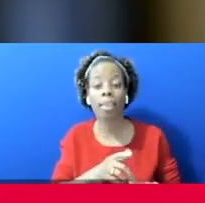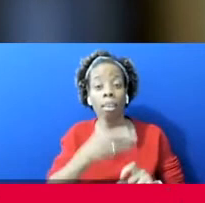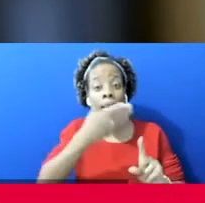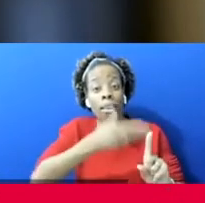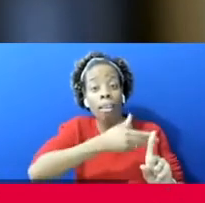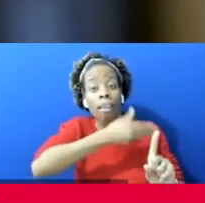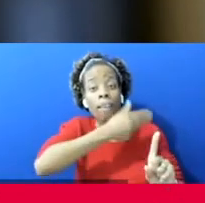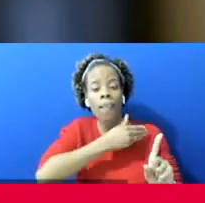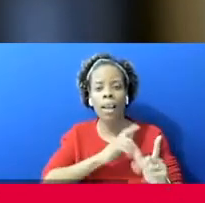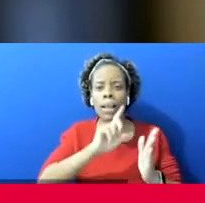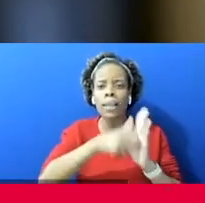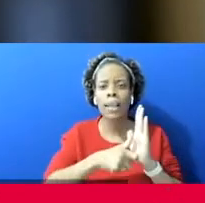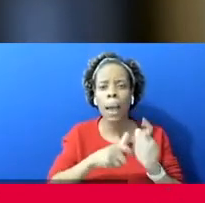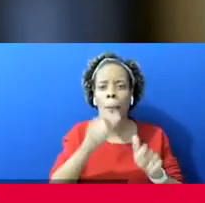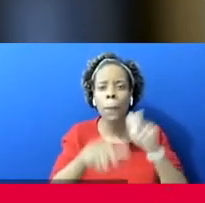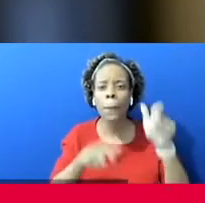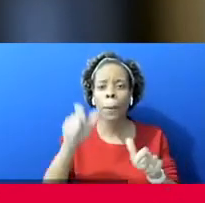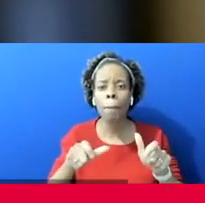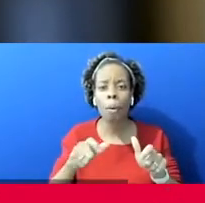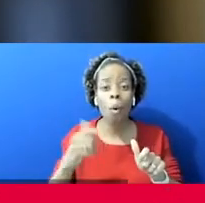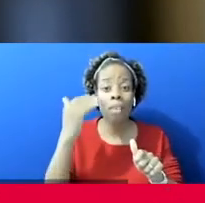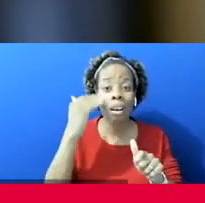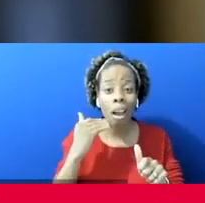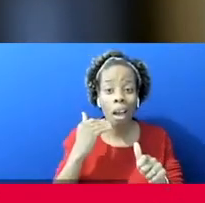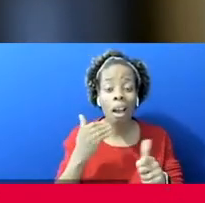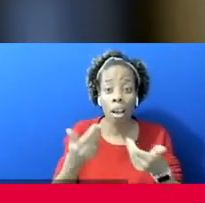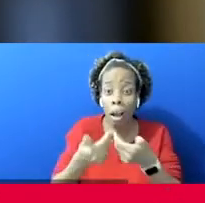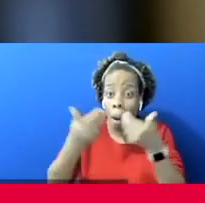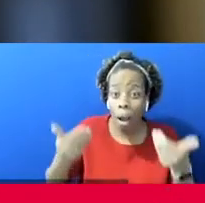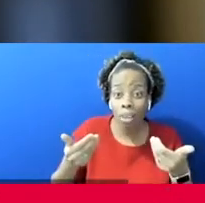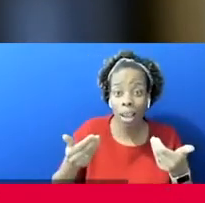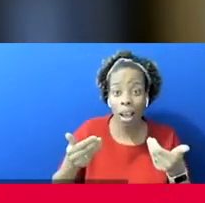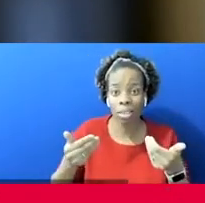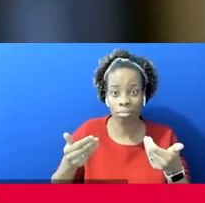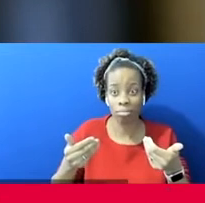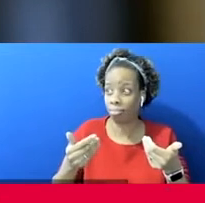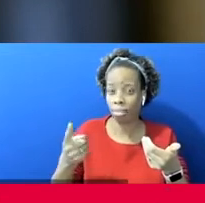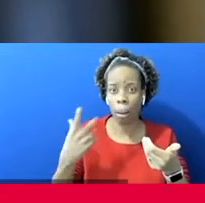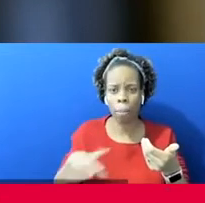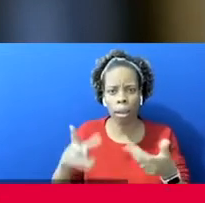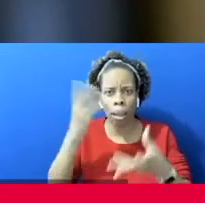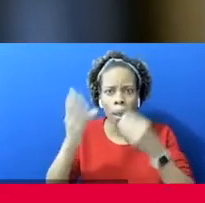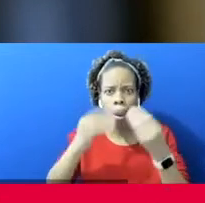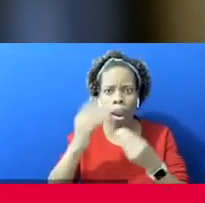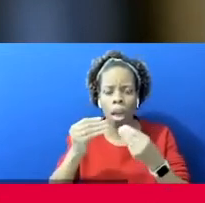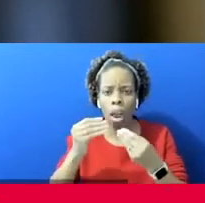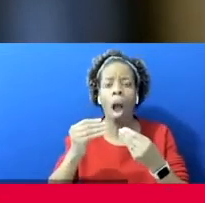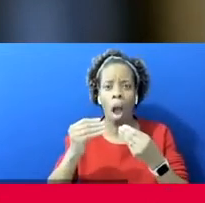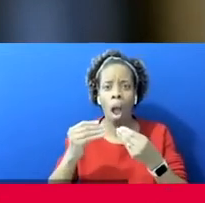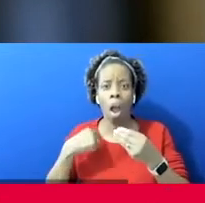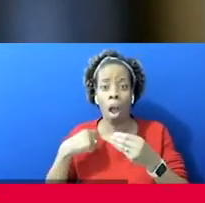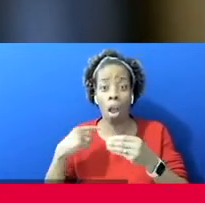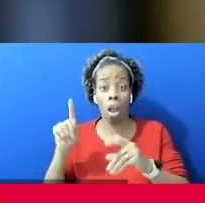color from apartheid in South, you know, from apartheid, and then was brought over to the UK by a